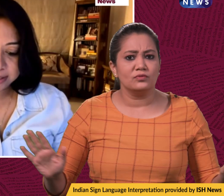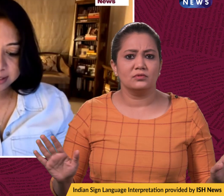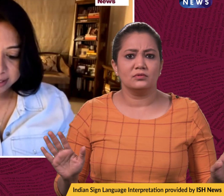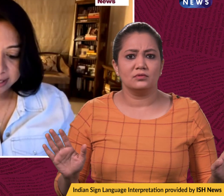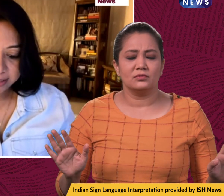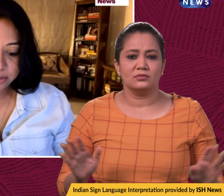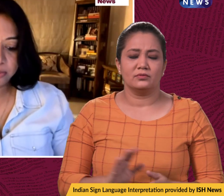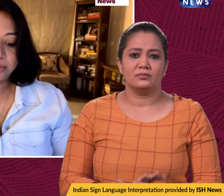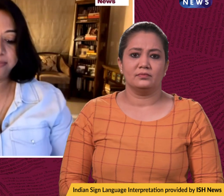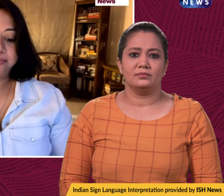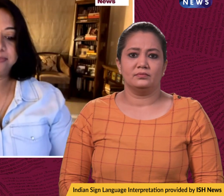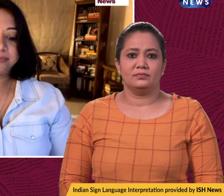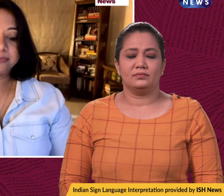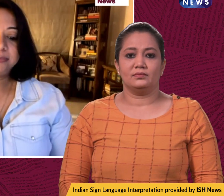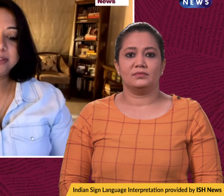accepted."